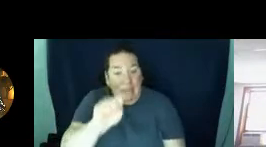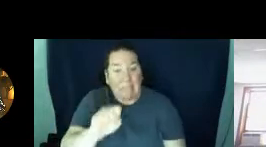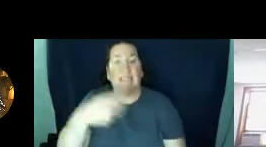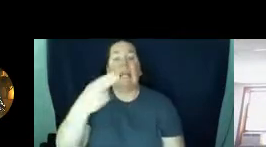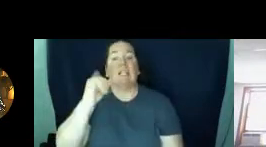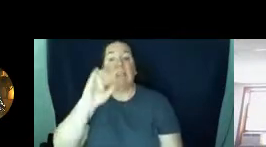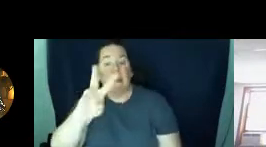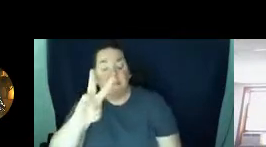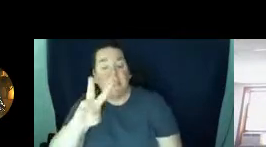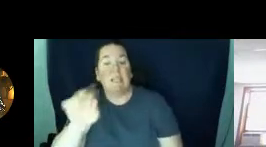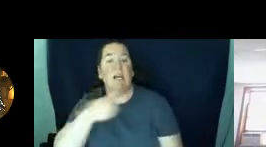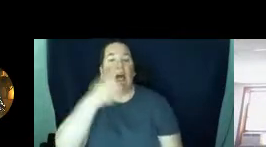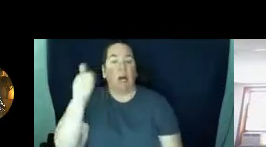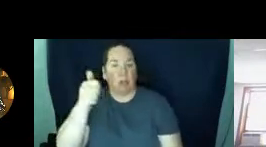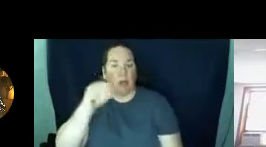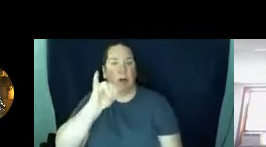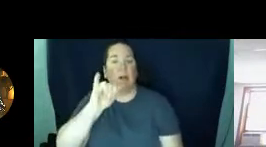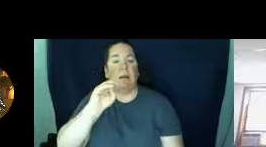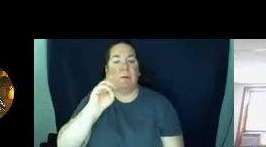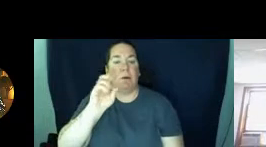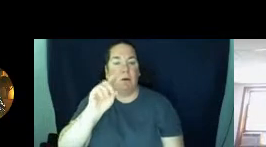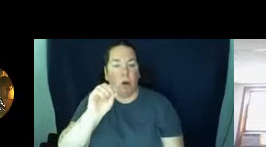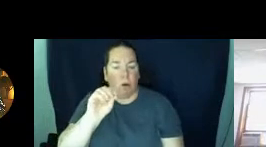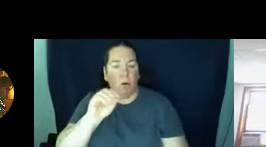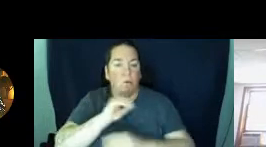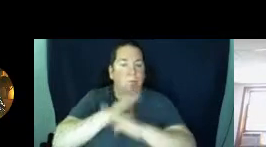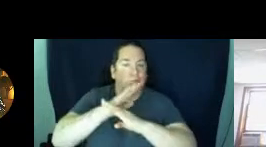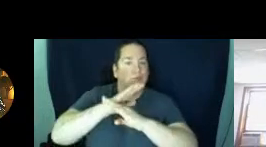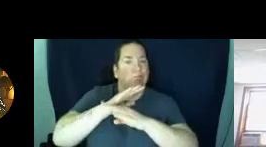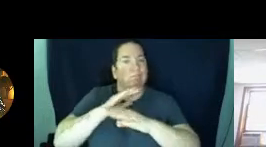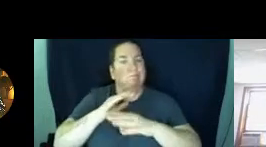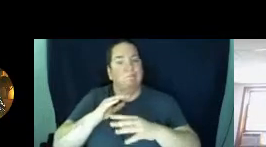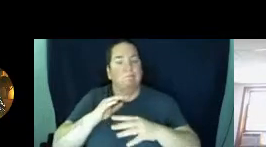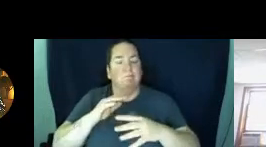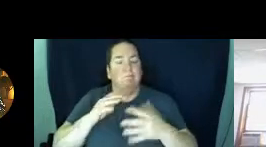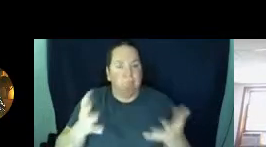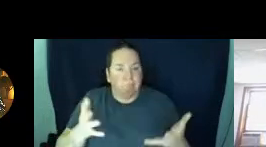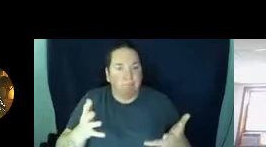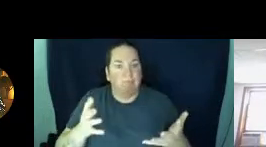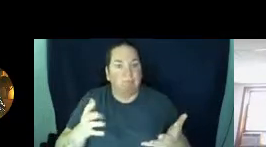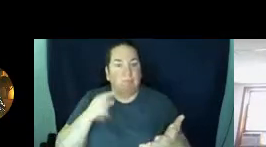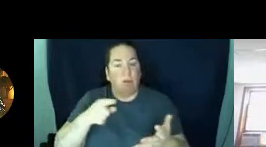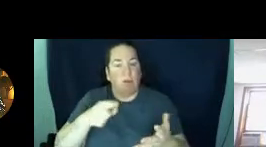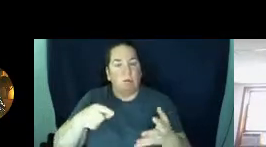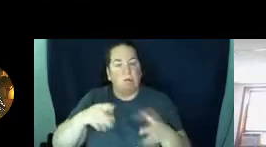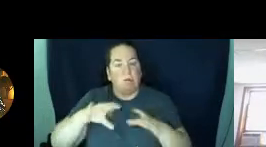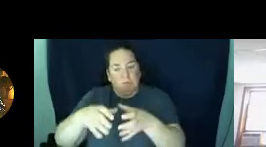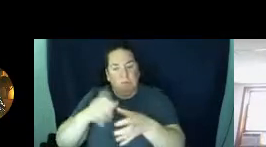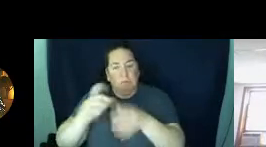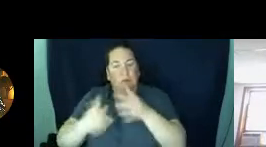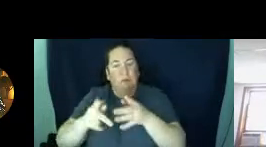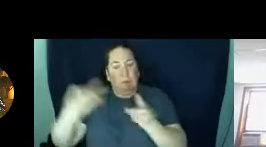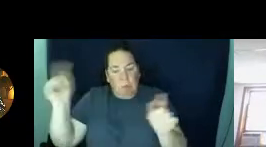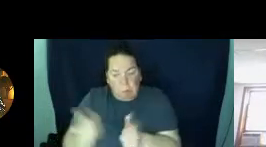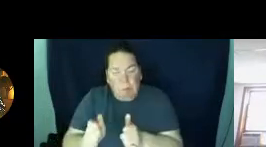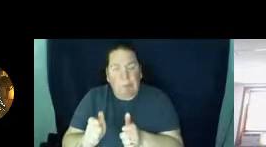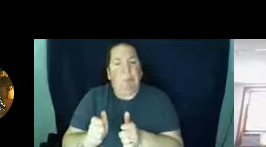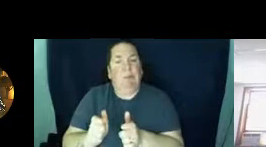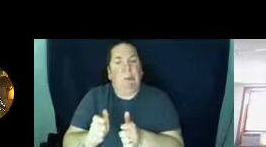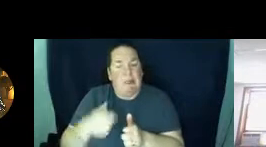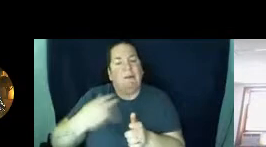other immunocompromised disorders that are marginalized have a significant risk, a